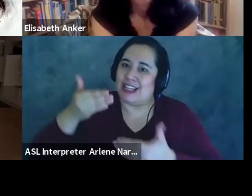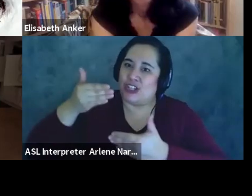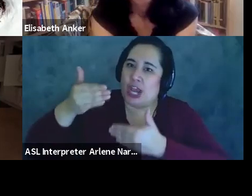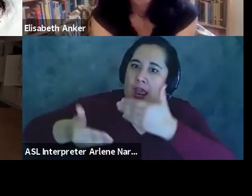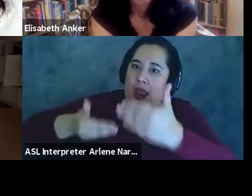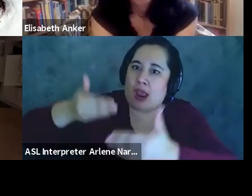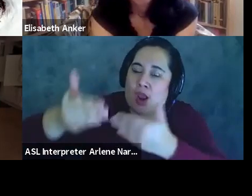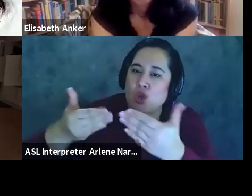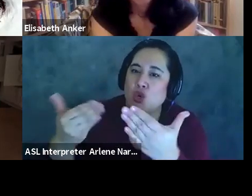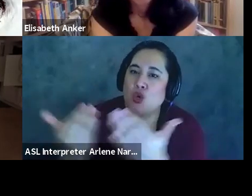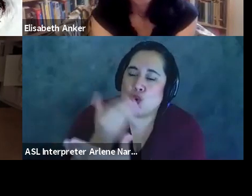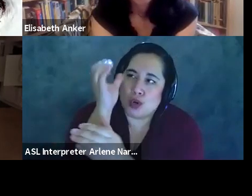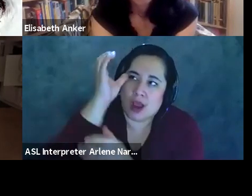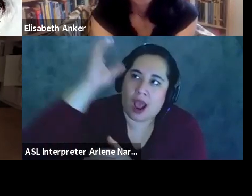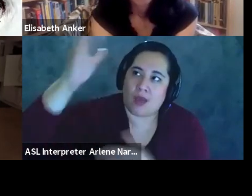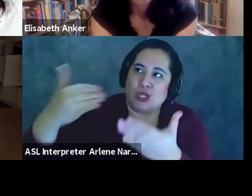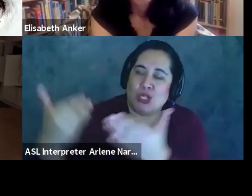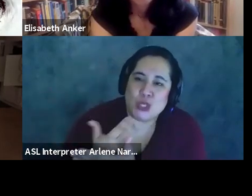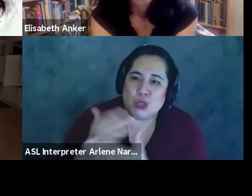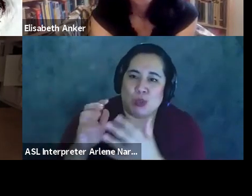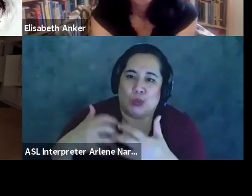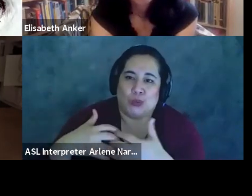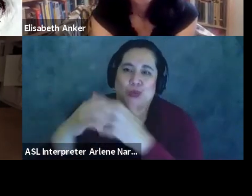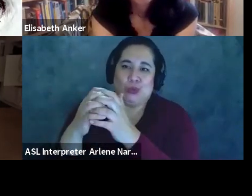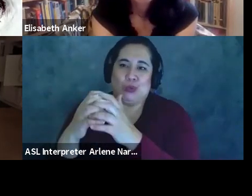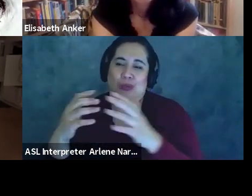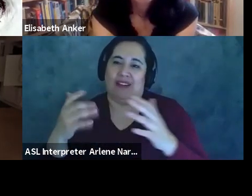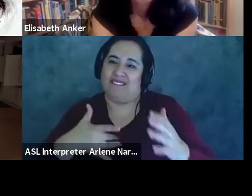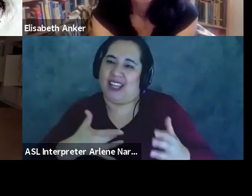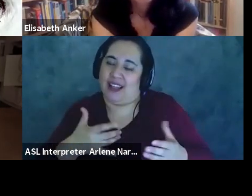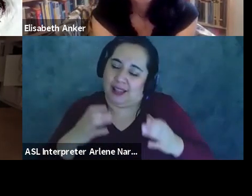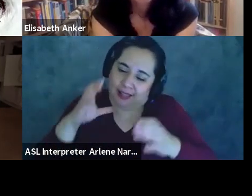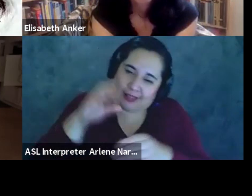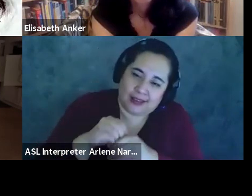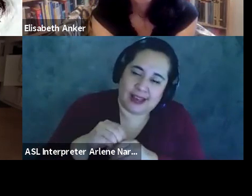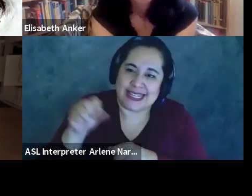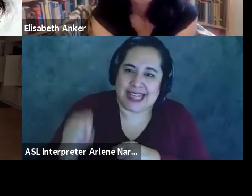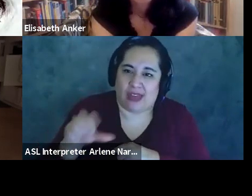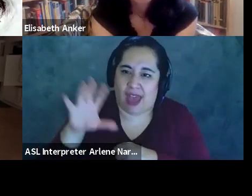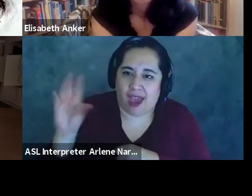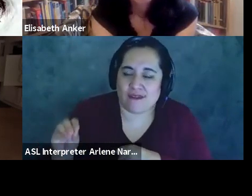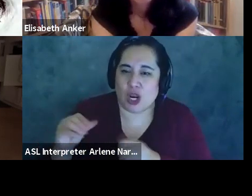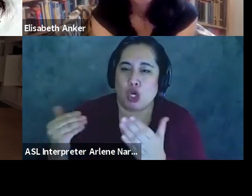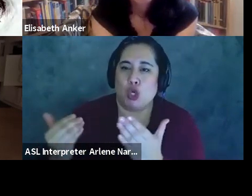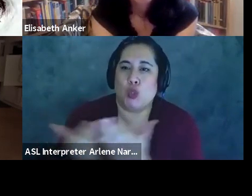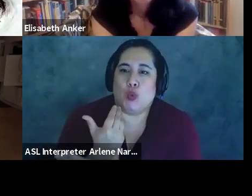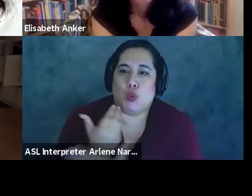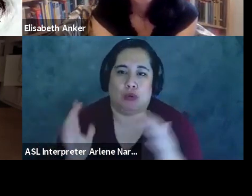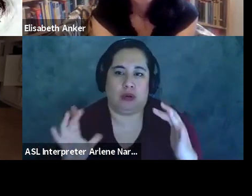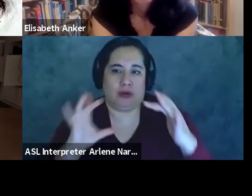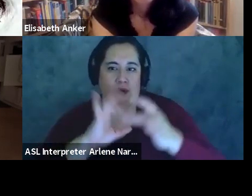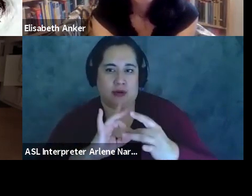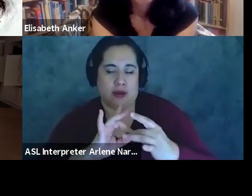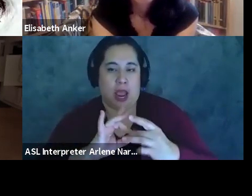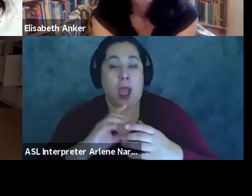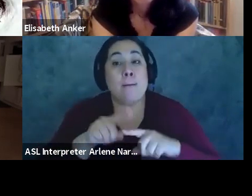a new conception of oneself as a citizen of South Africa. And it's also, of course, a